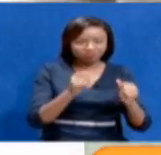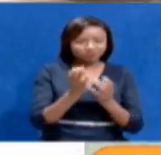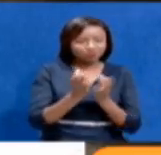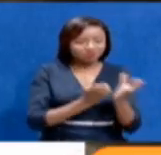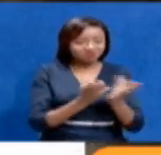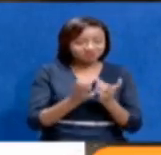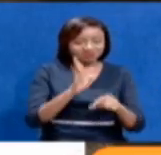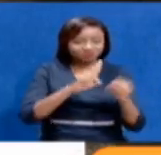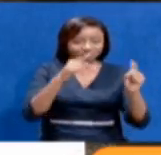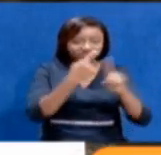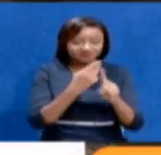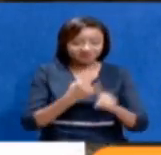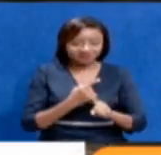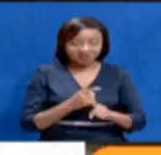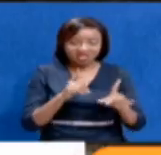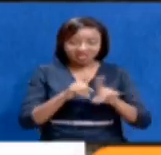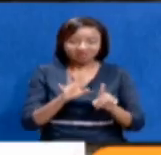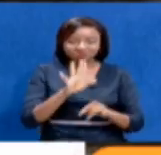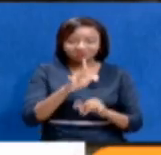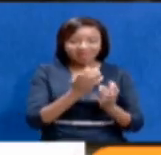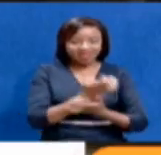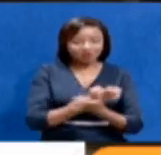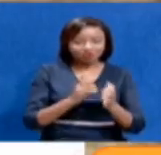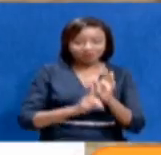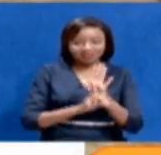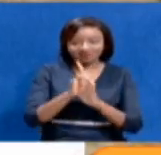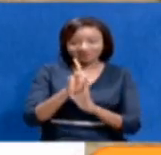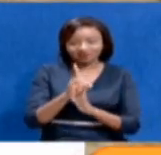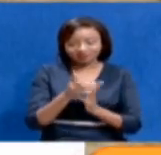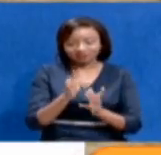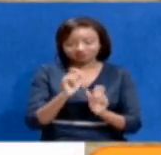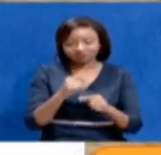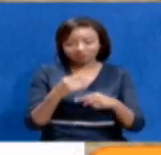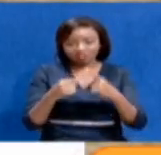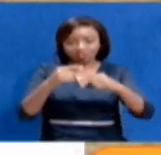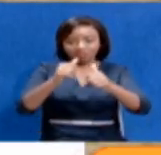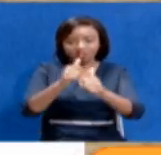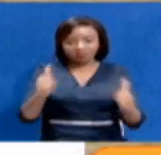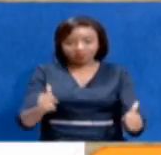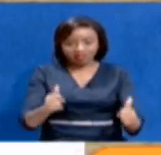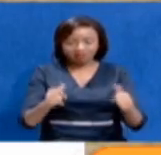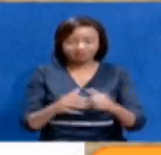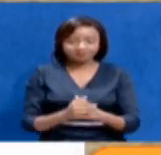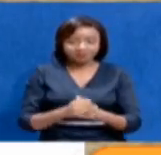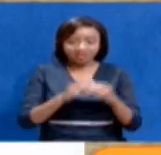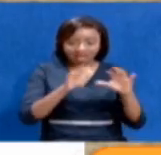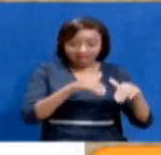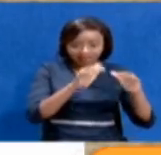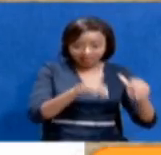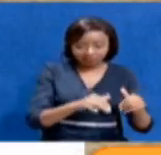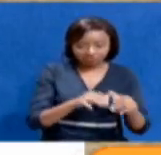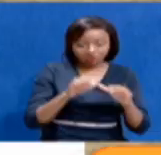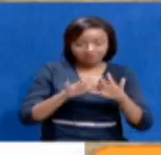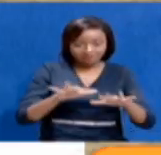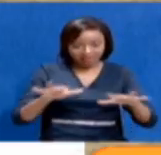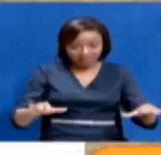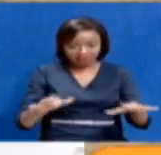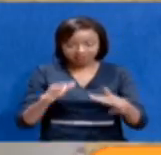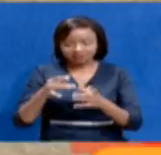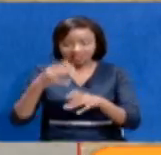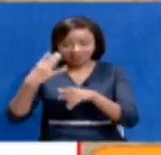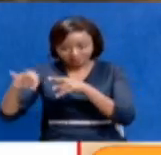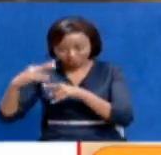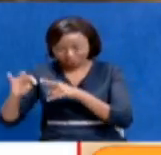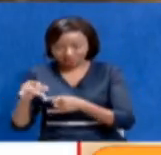mode of transport, thereby spurring economic development in the area. At least 6 agricultural, marketing, and vegetable oil